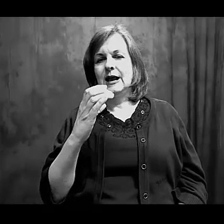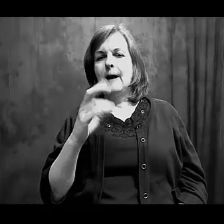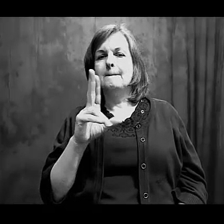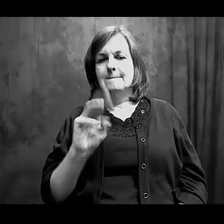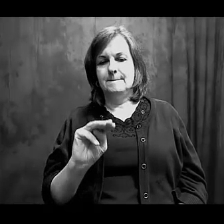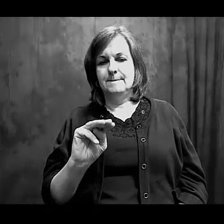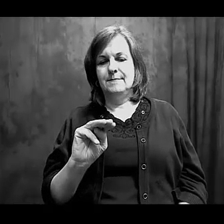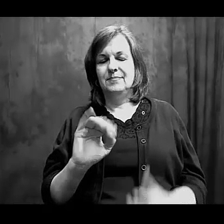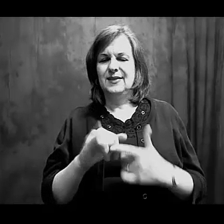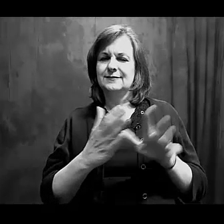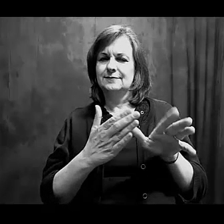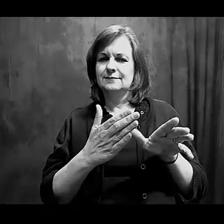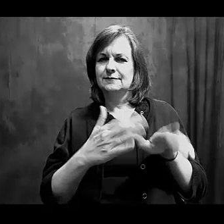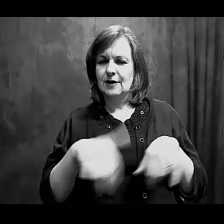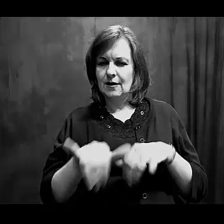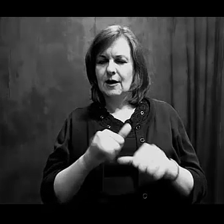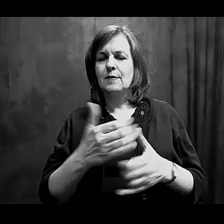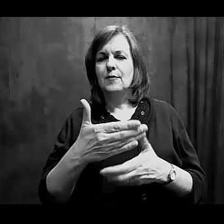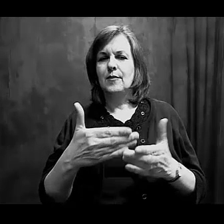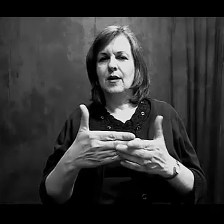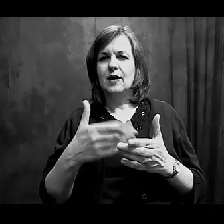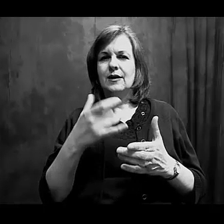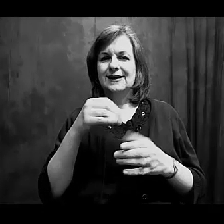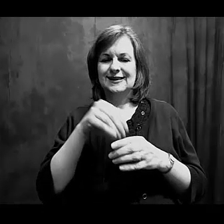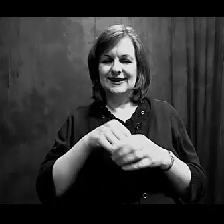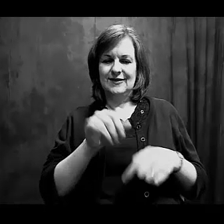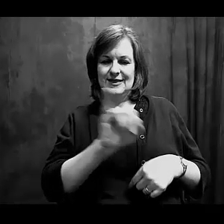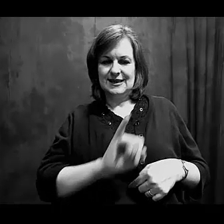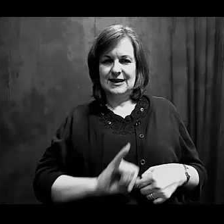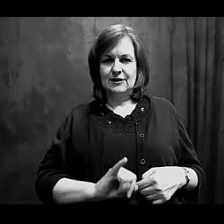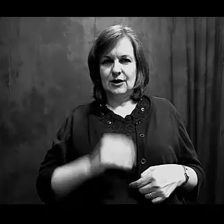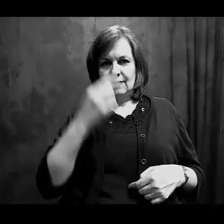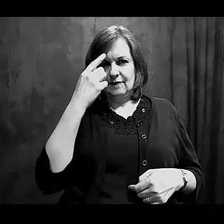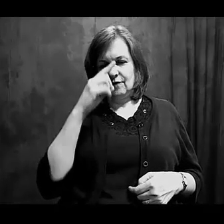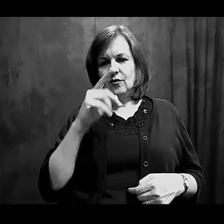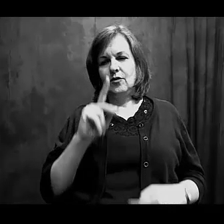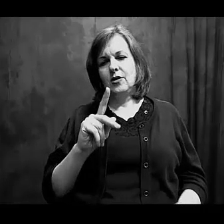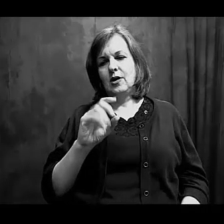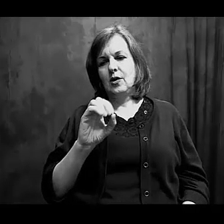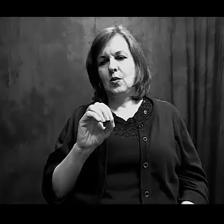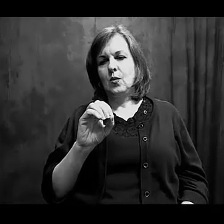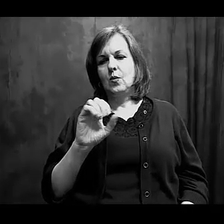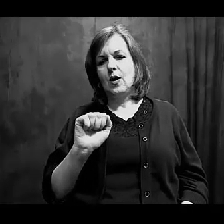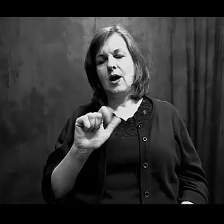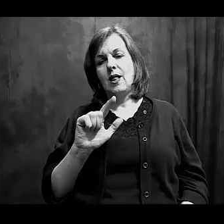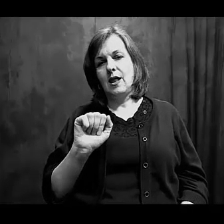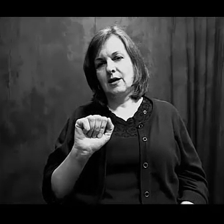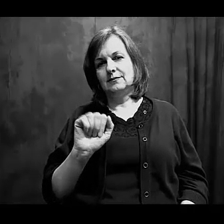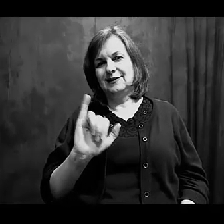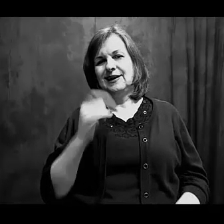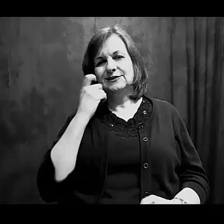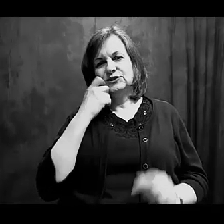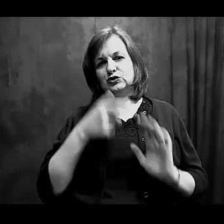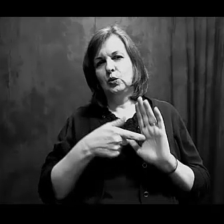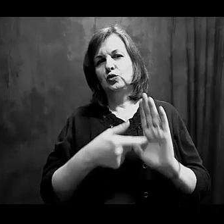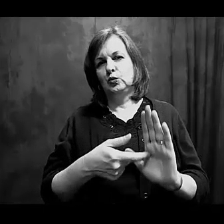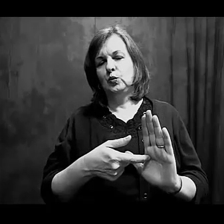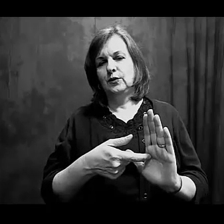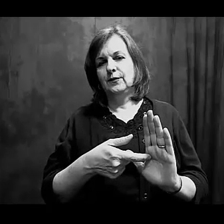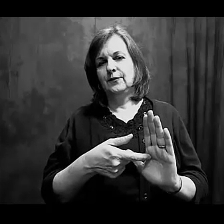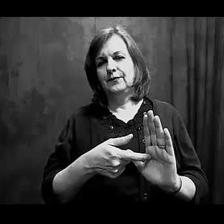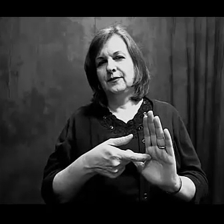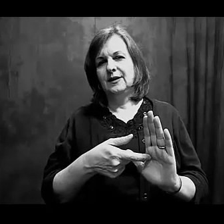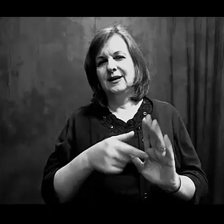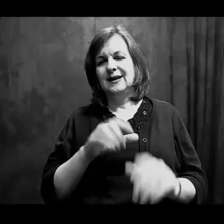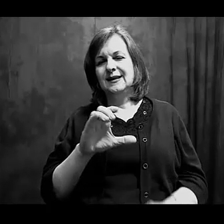a very common part of the intestine for things like koalas, like I just showed you,